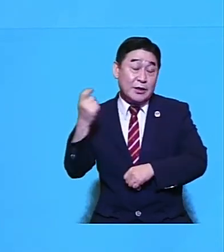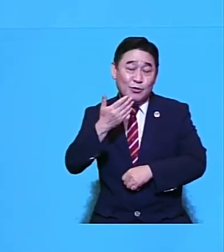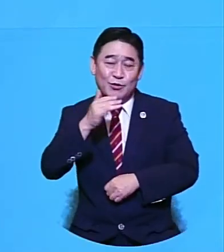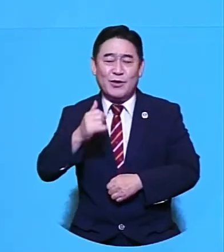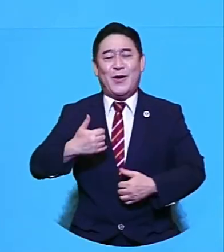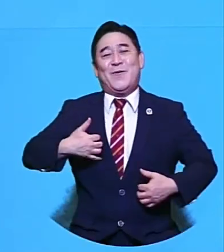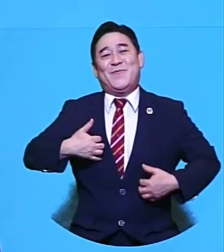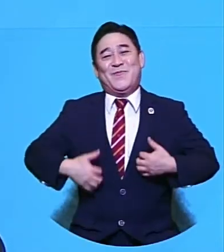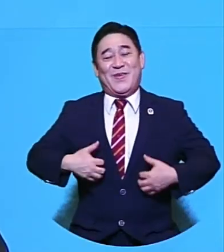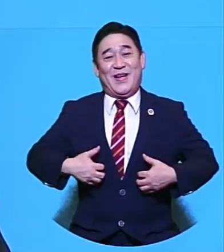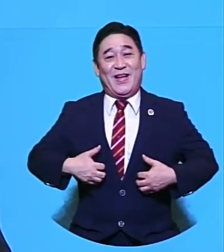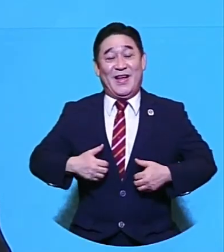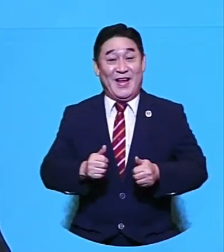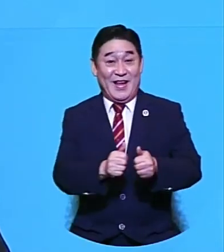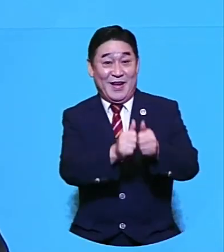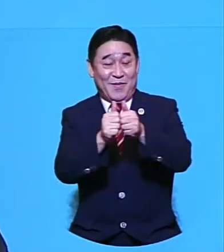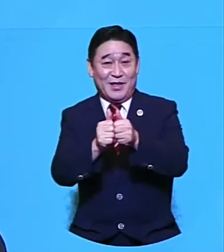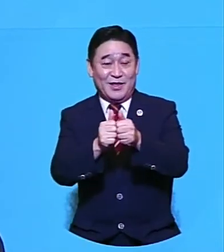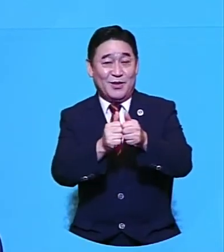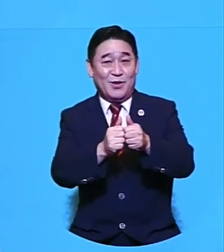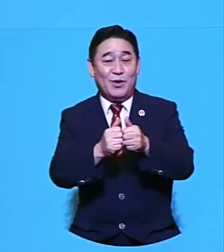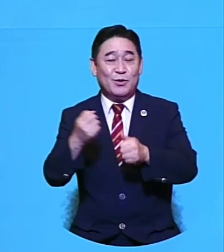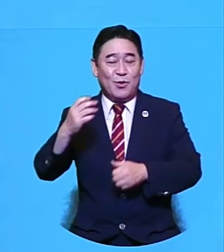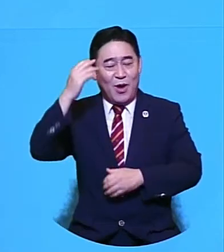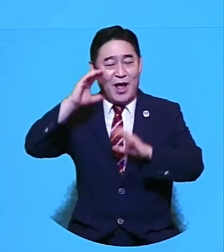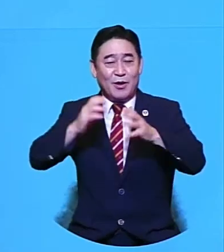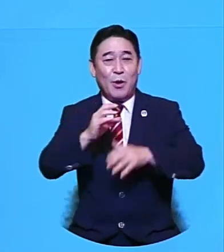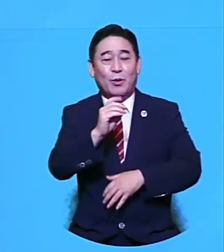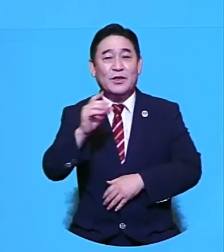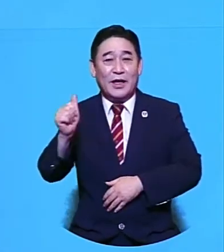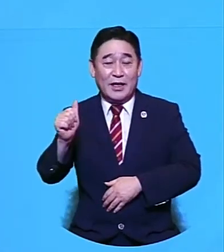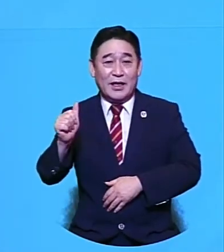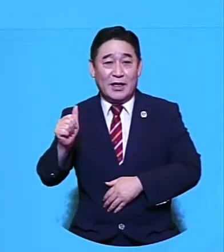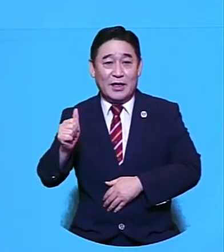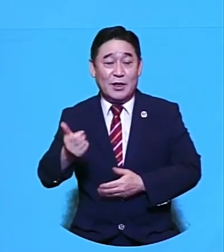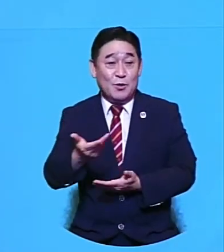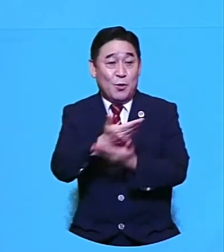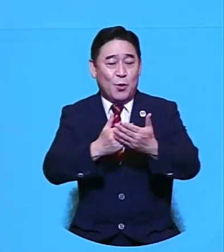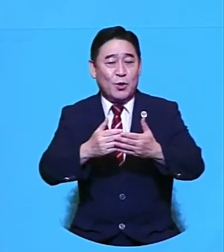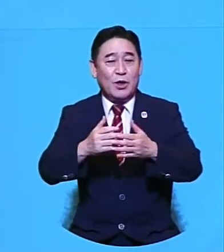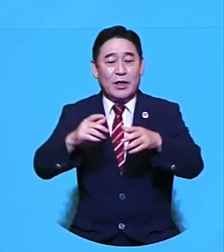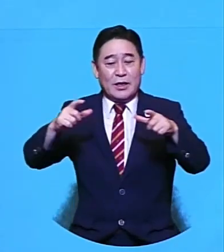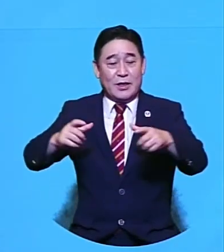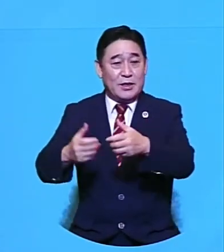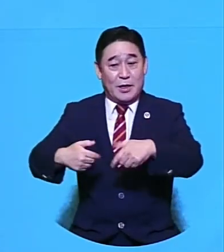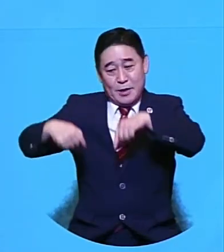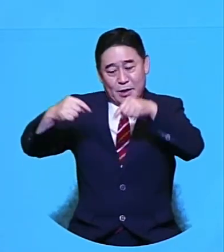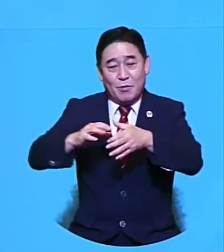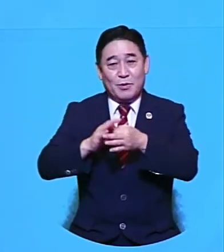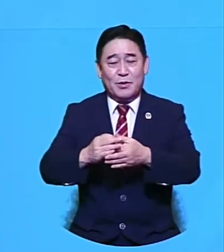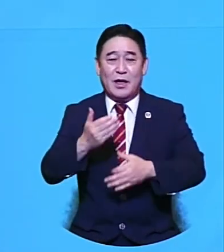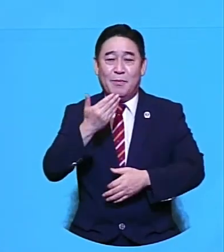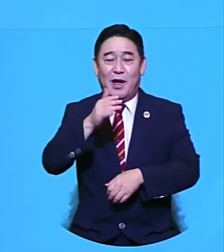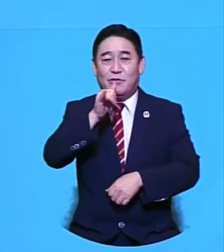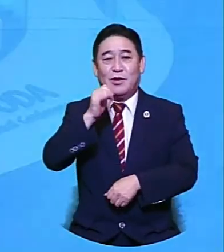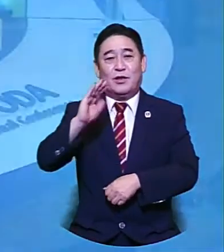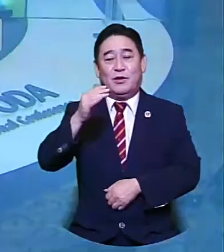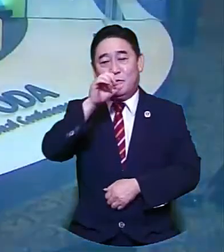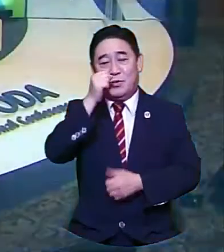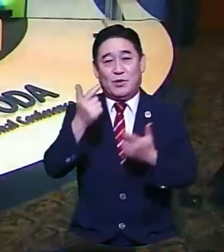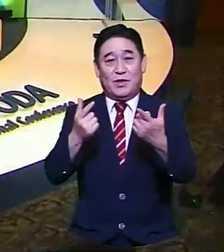KOICA and other ODA providers in making that happen. Thank you. Well,